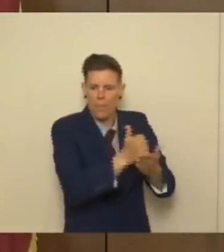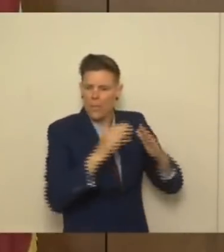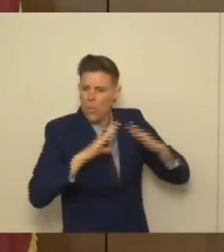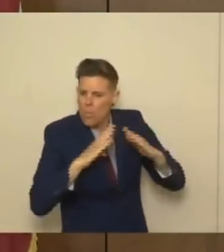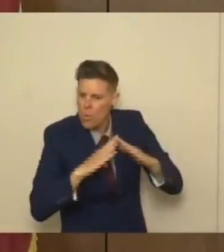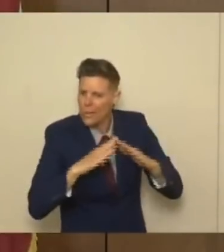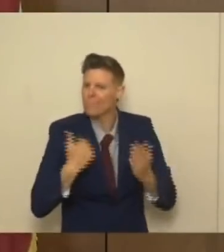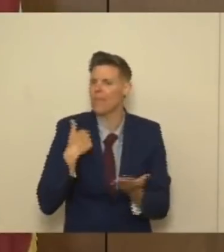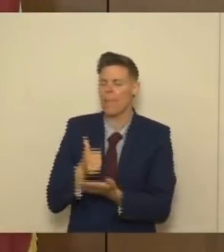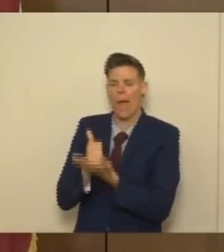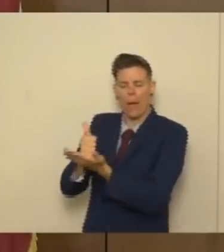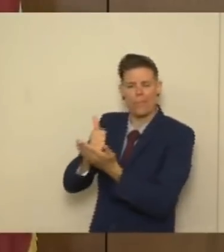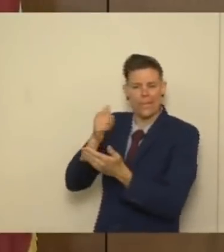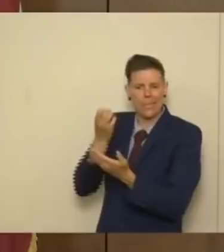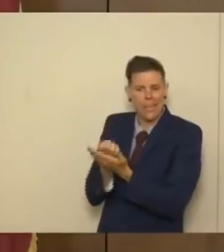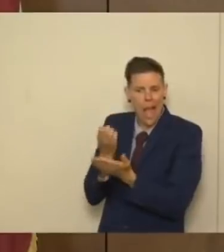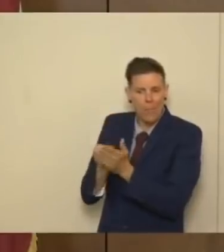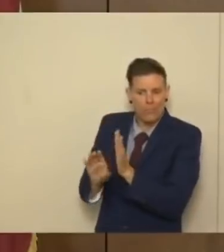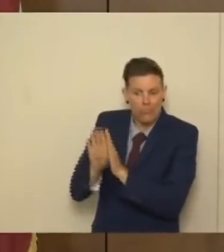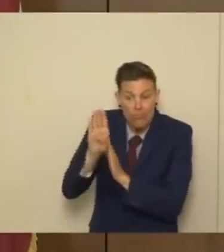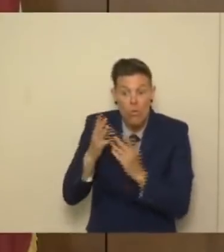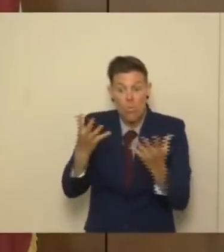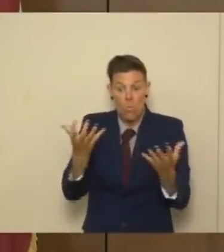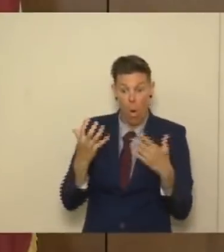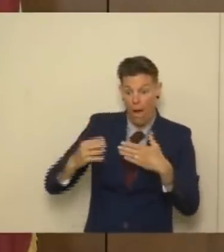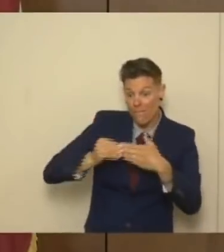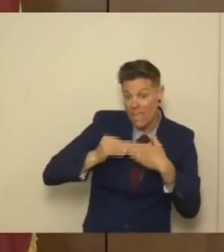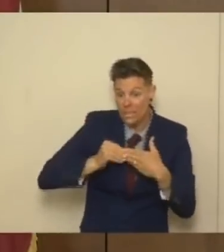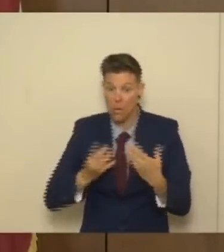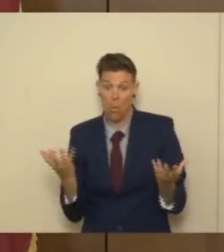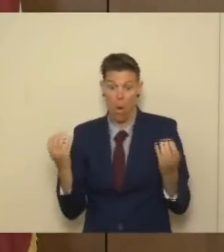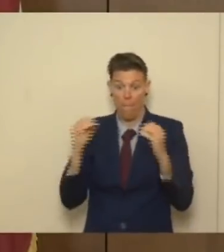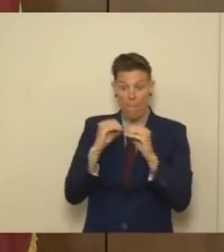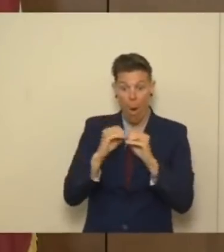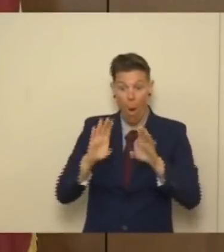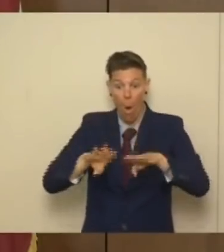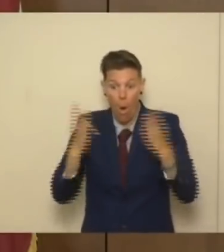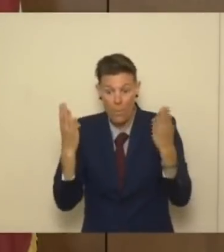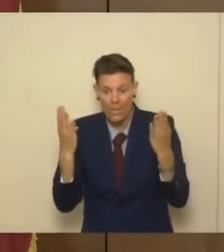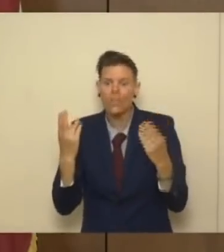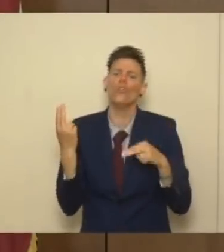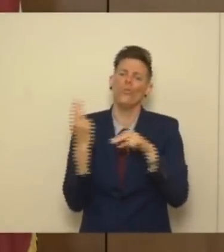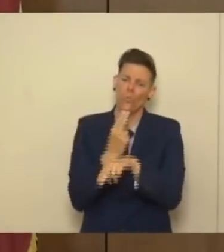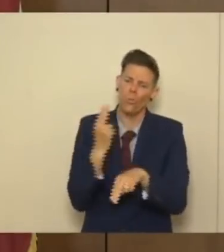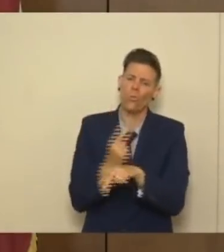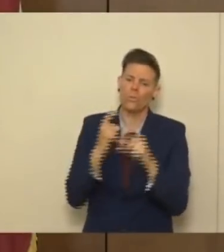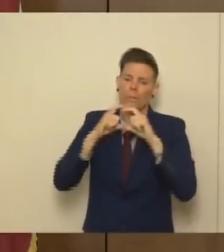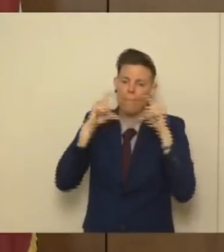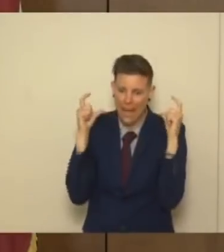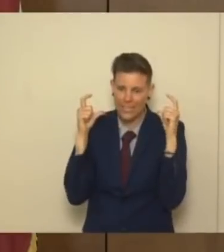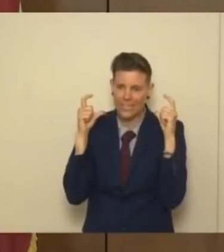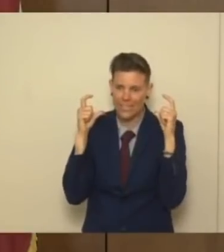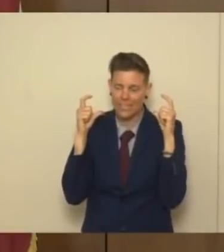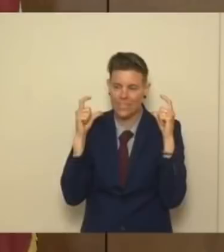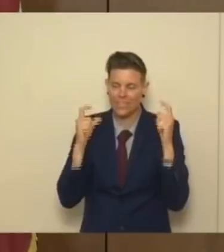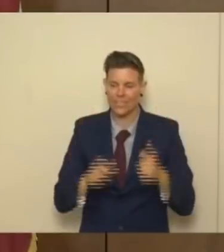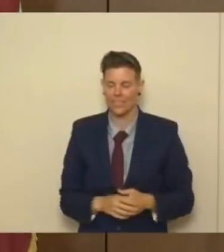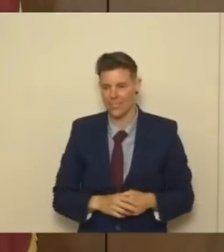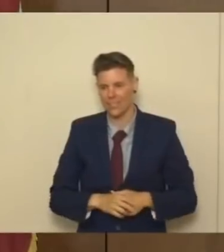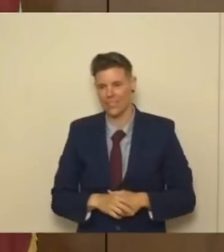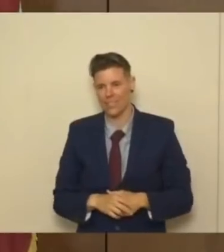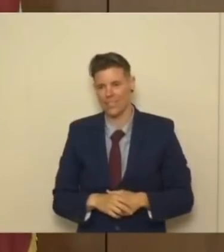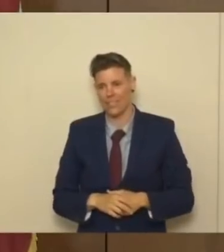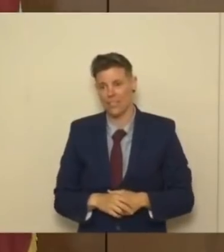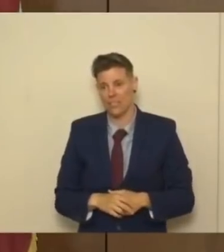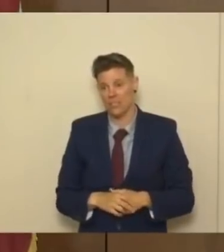it. So I don't know. Dan, I don't have an answer. It's going to depend, which is why we're not going to make new decisions